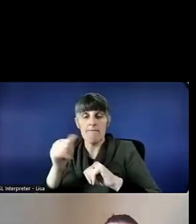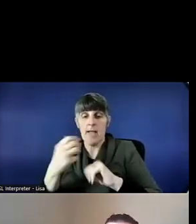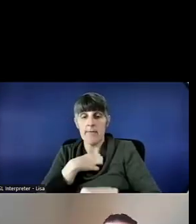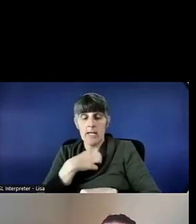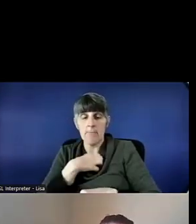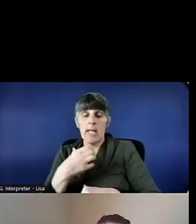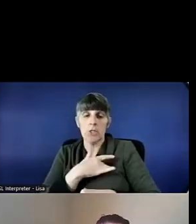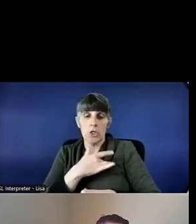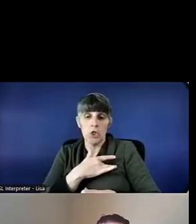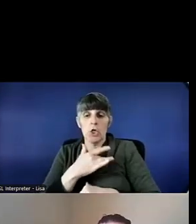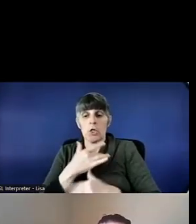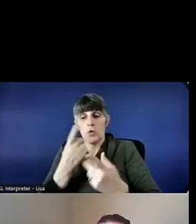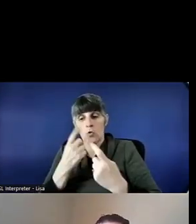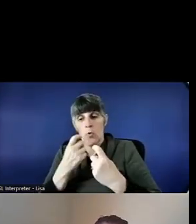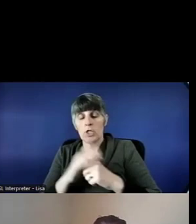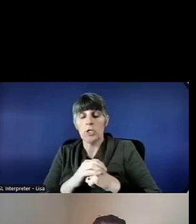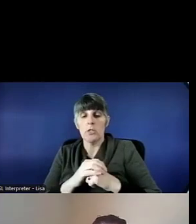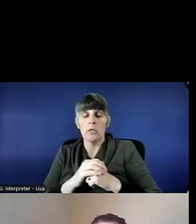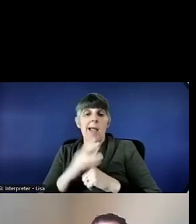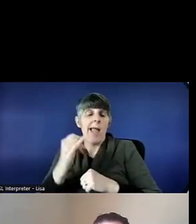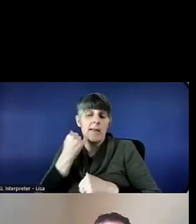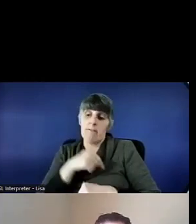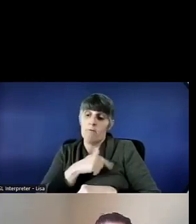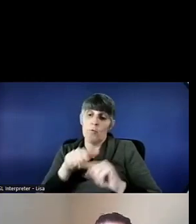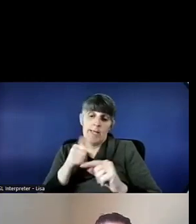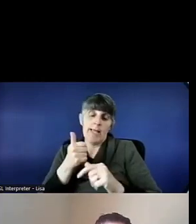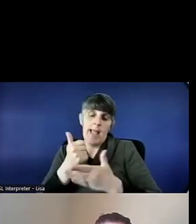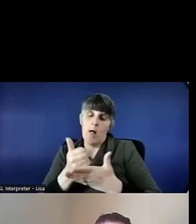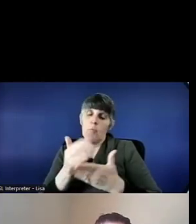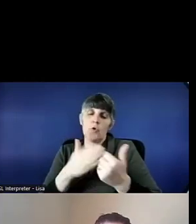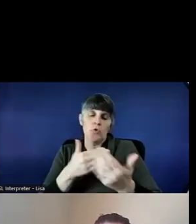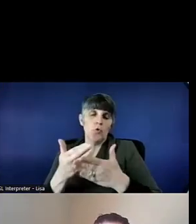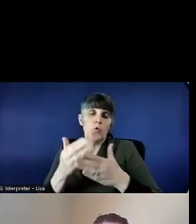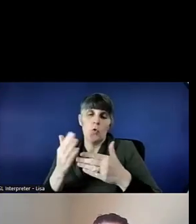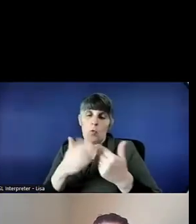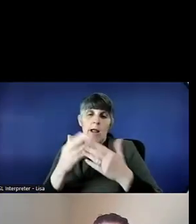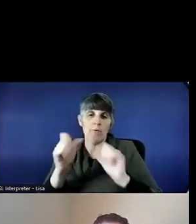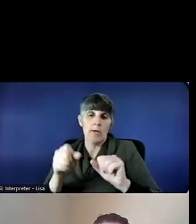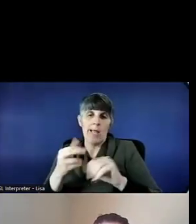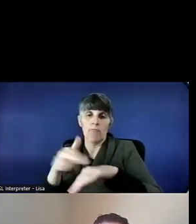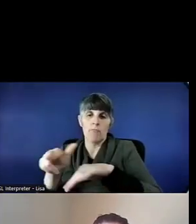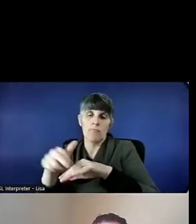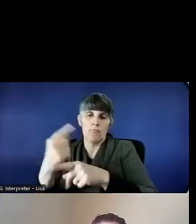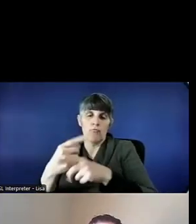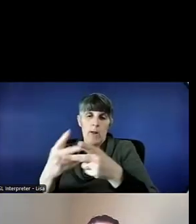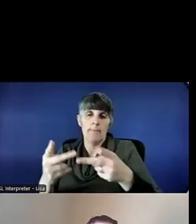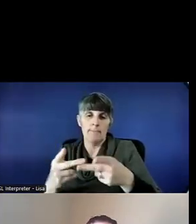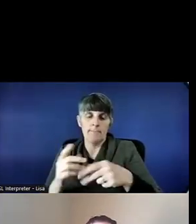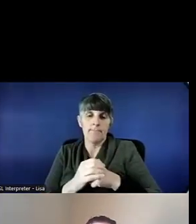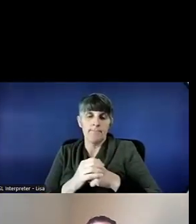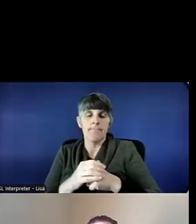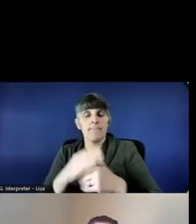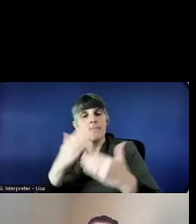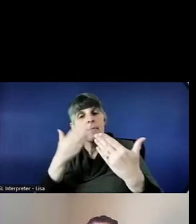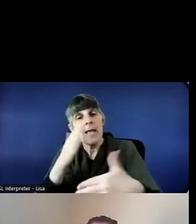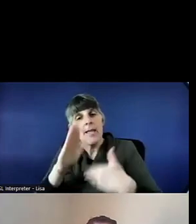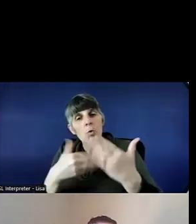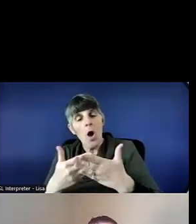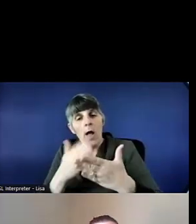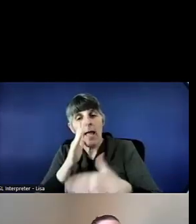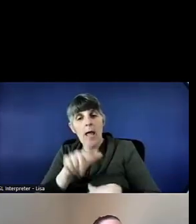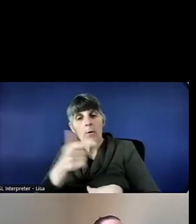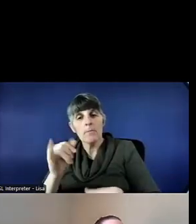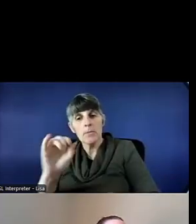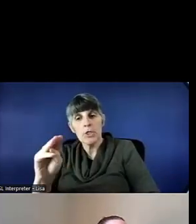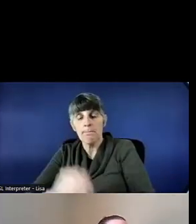complaints, concerns, or questions, and if we can't help, we'll do whatever we can to point you in the right direction. Thank you all, and I'll hand it back to